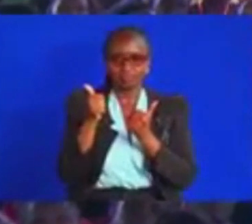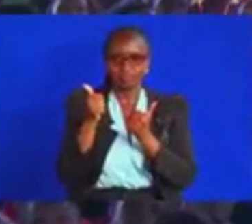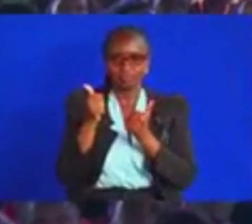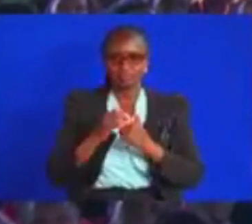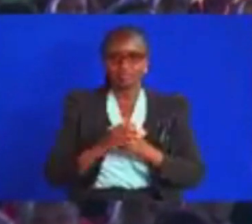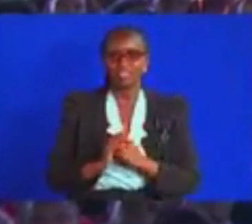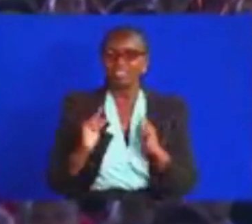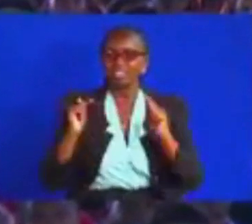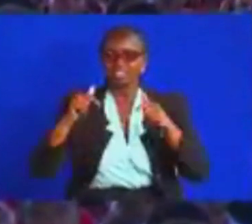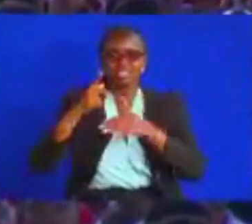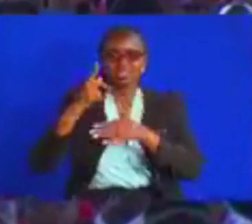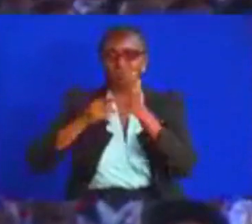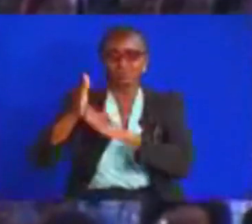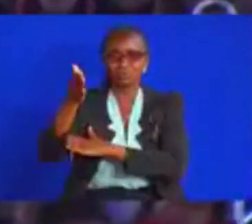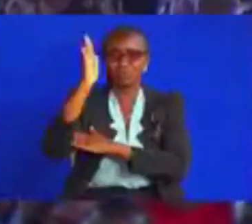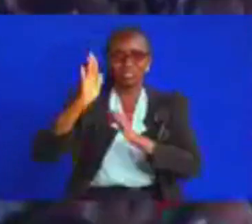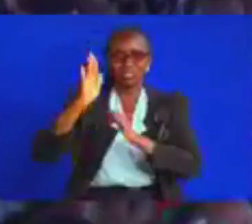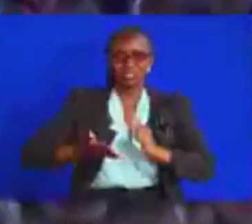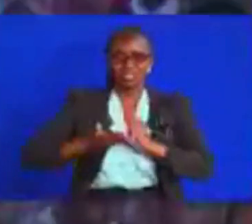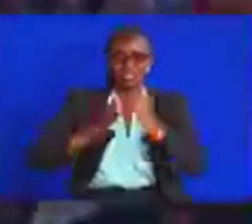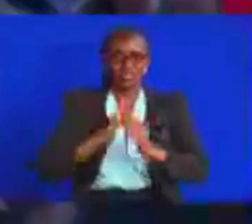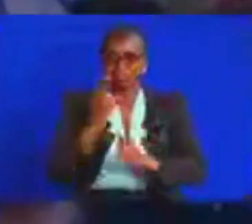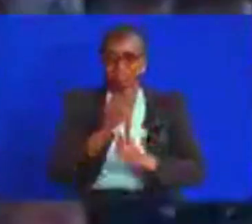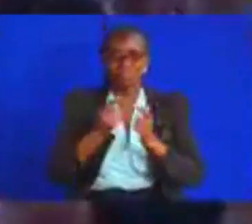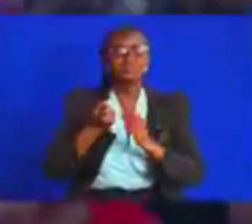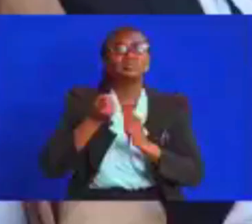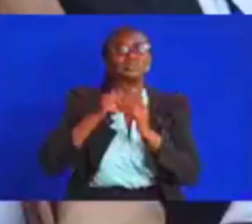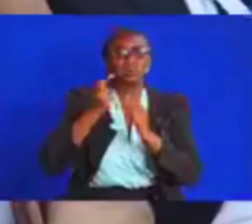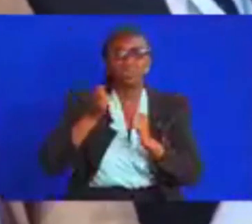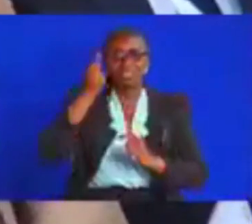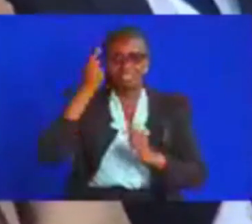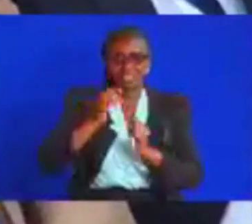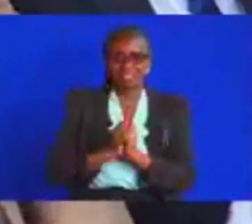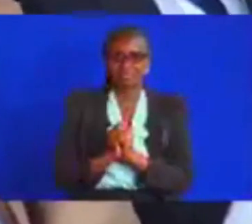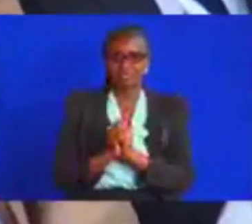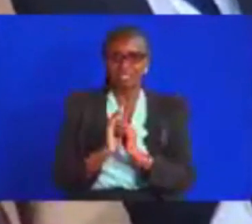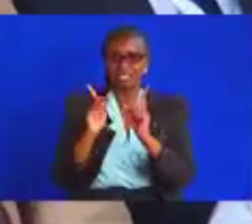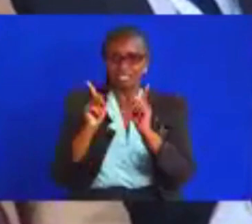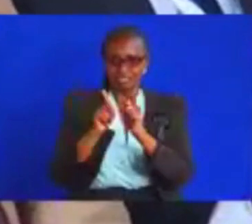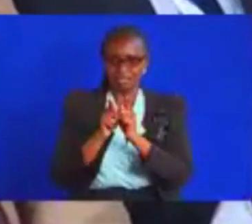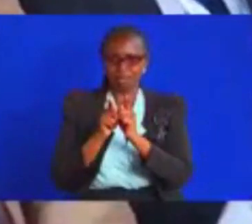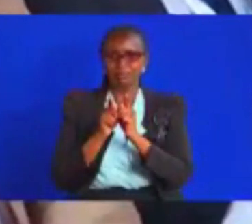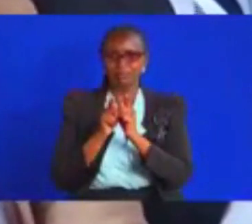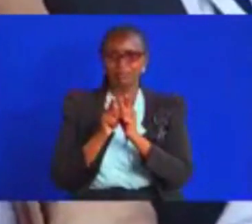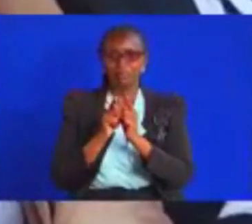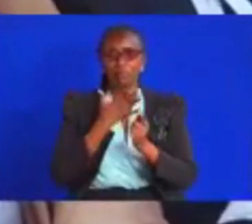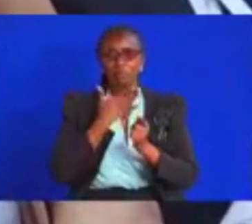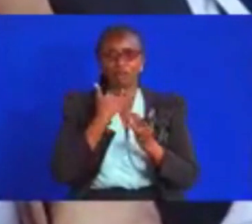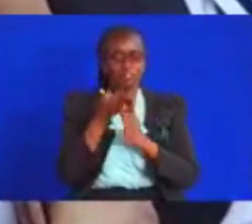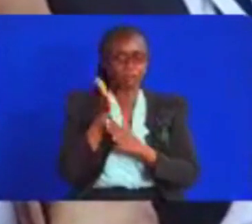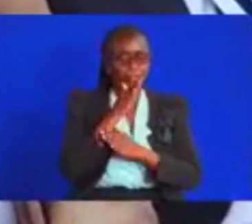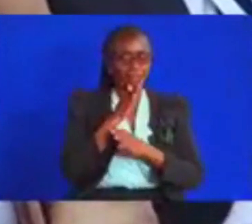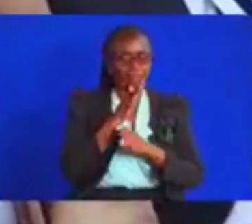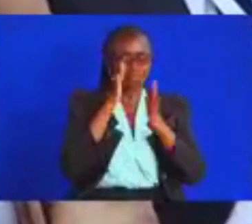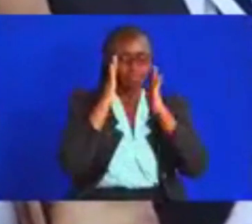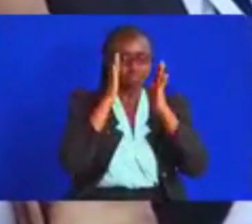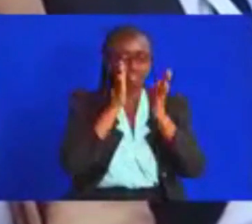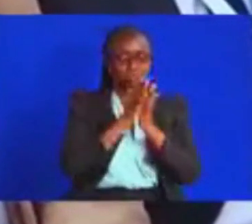So this is what God is helping us understand. But let me get back to my discussion.